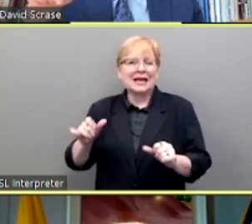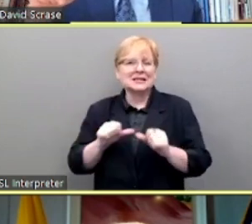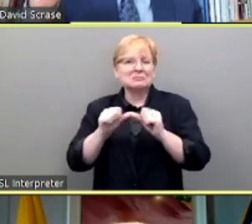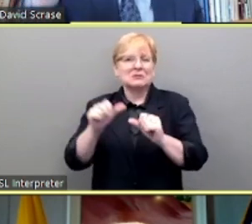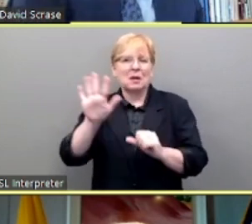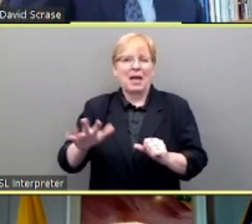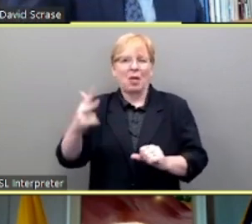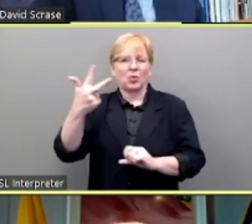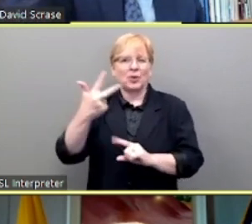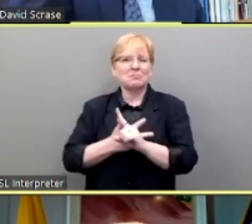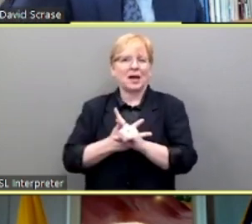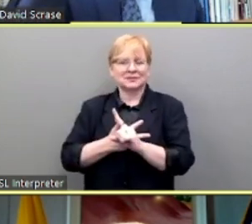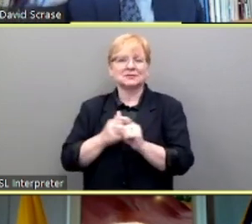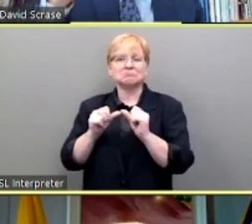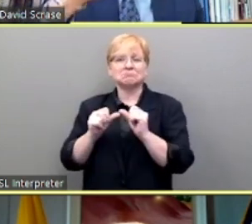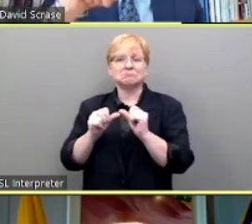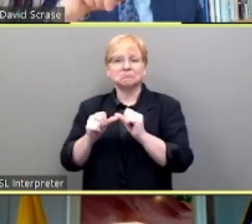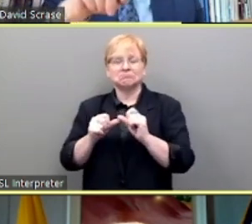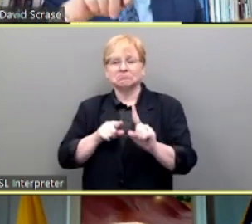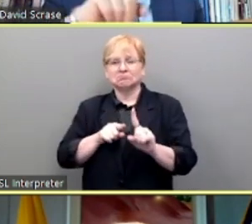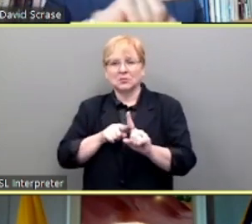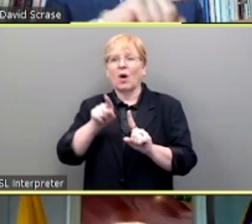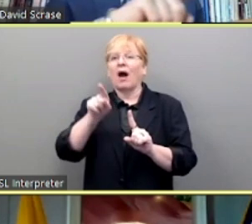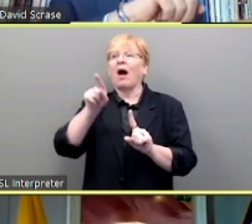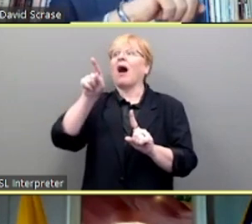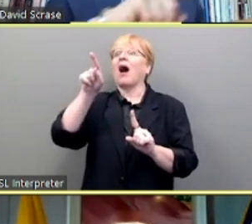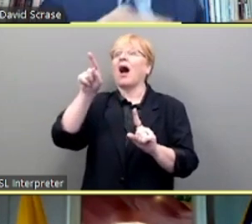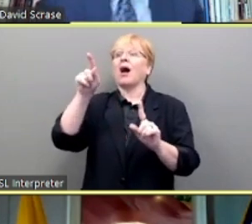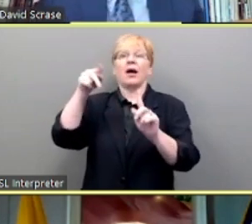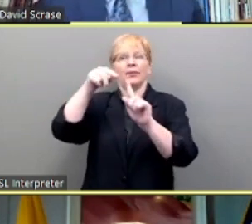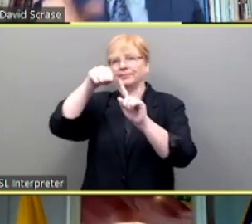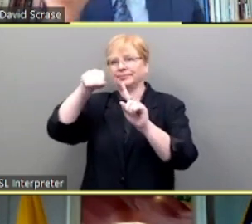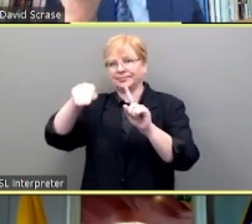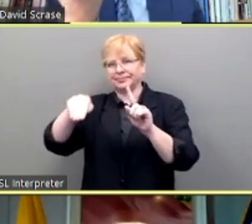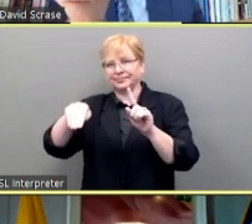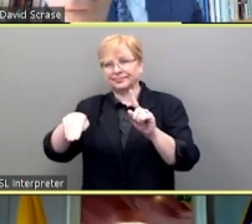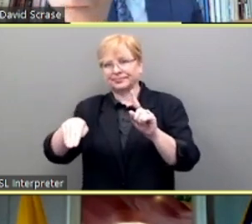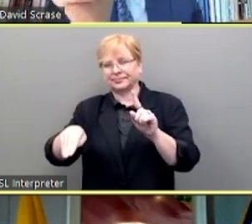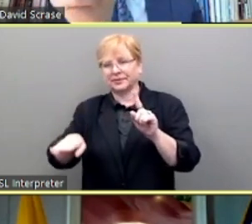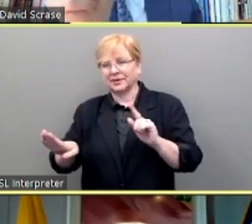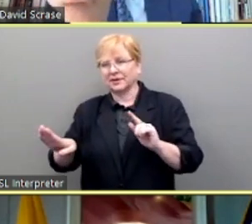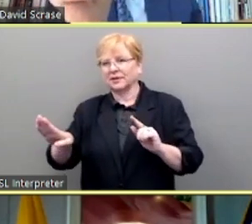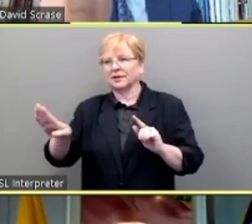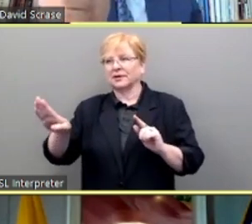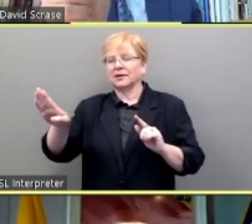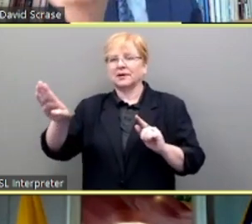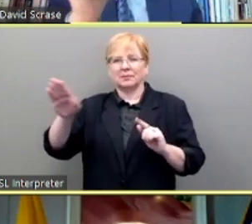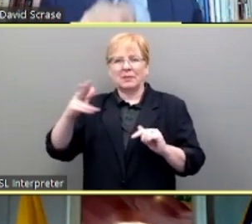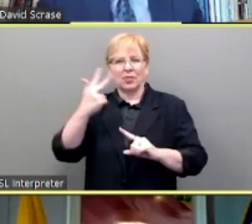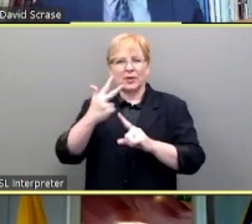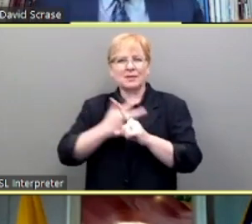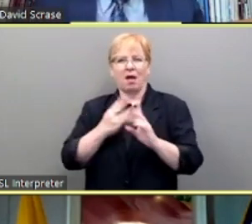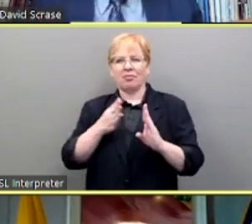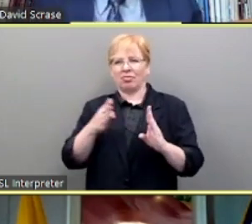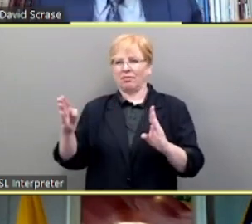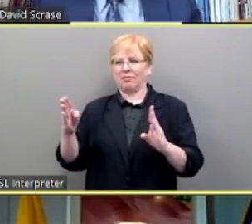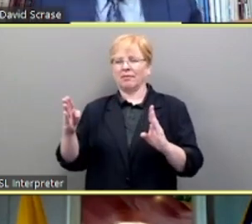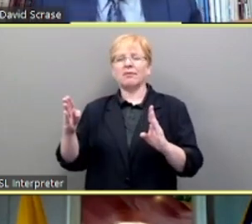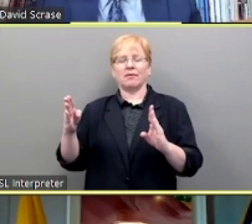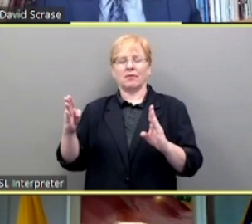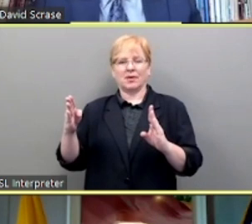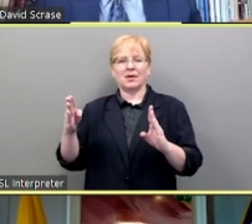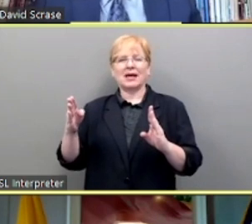last week to all the way up and back down again and curving down. It's about a 3-month width, which is going to put